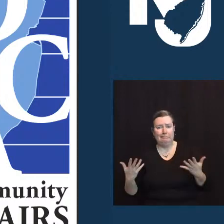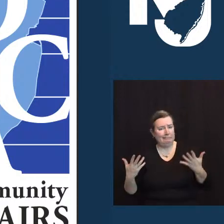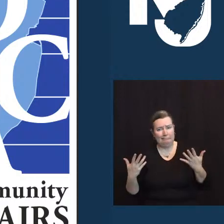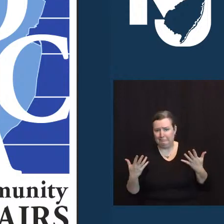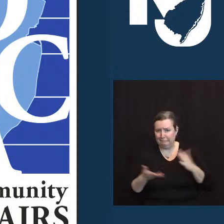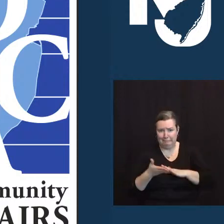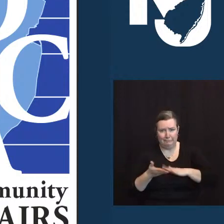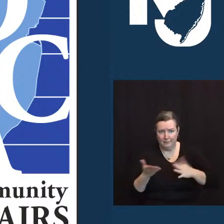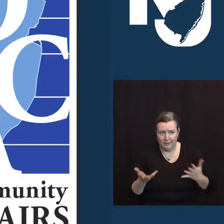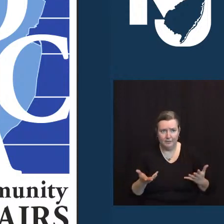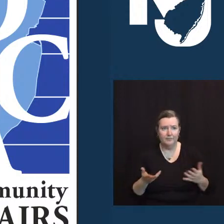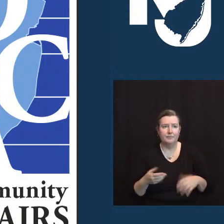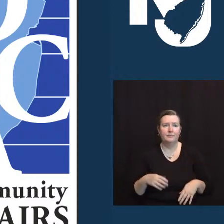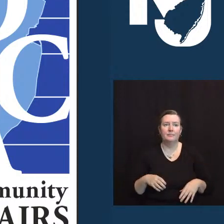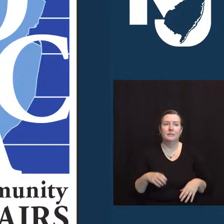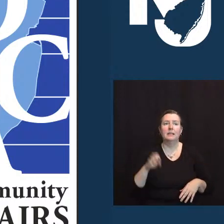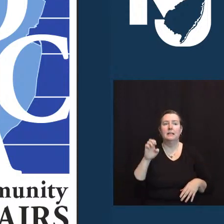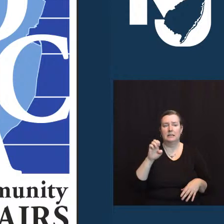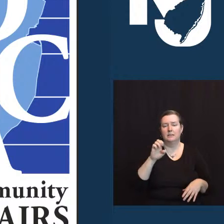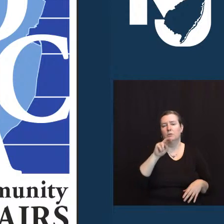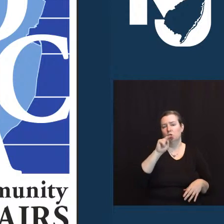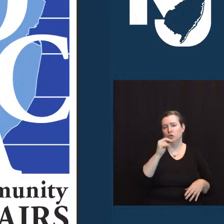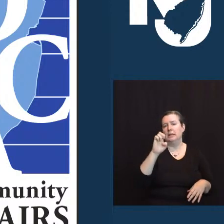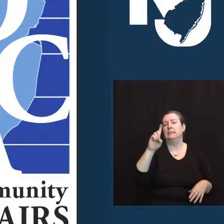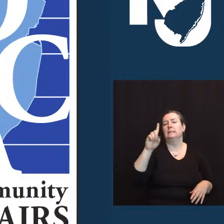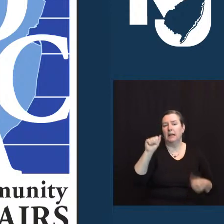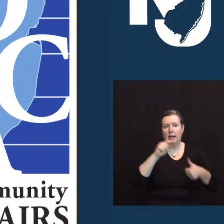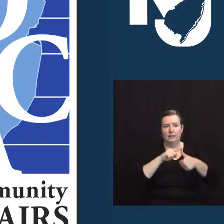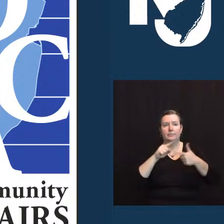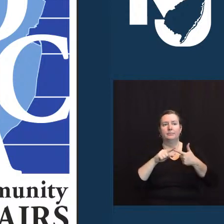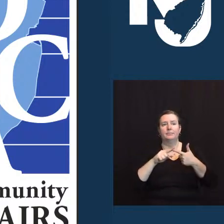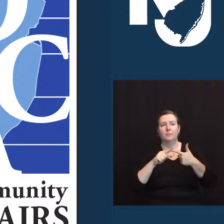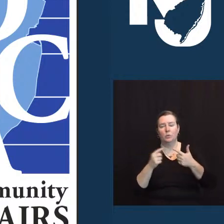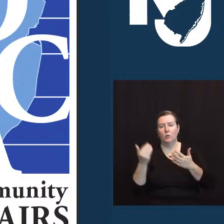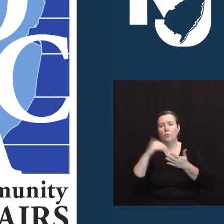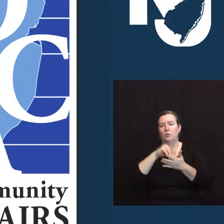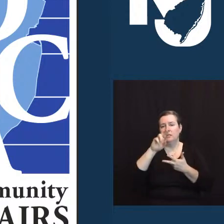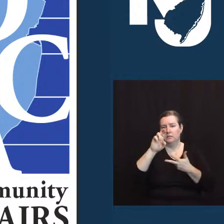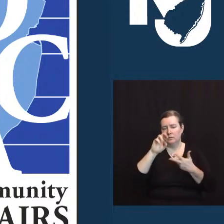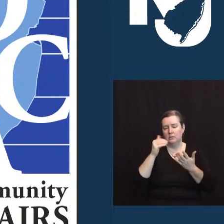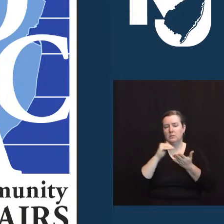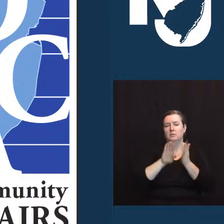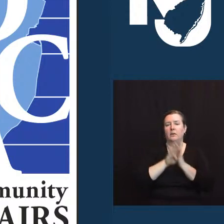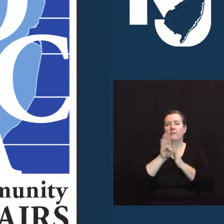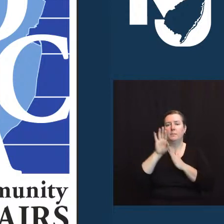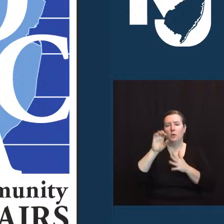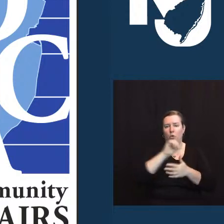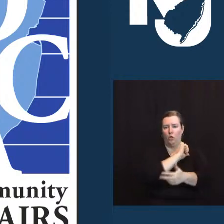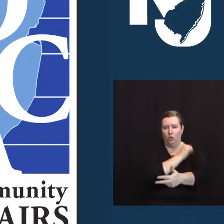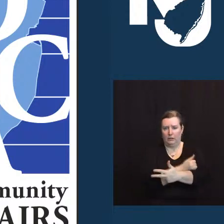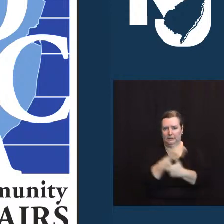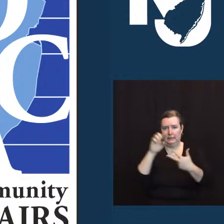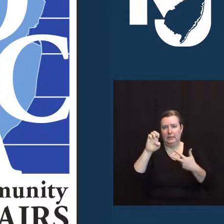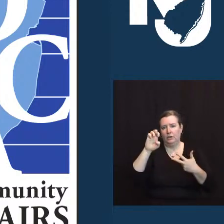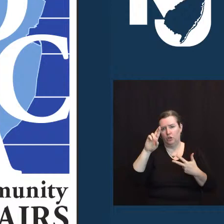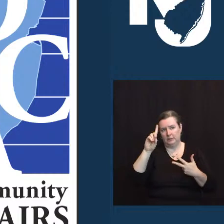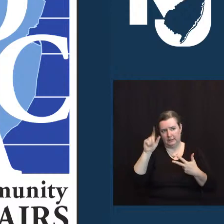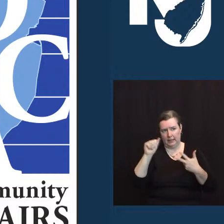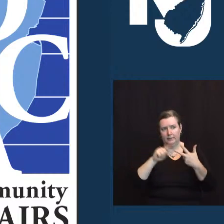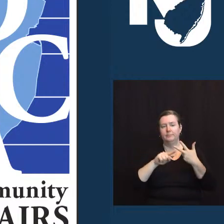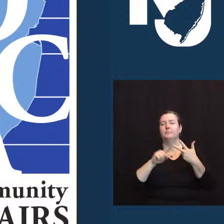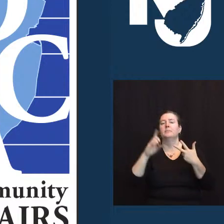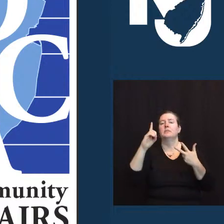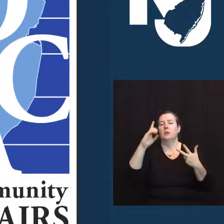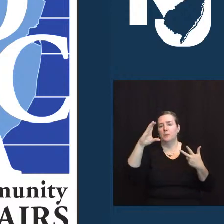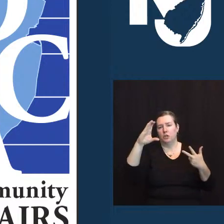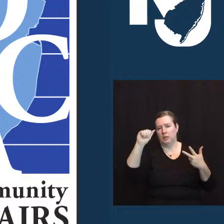Jersey Redevelopment Authority, and the Department of Community Affairs, these funds have been put to work through grants and loans and other